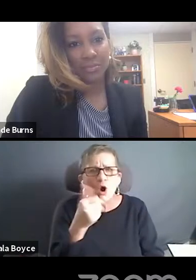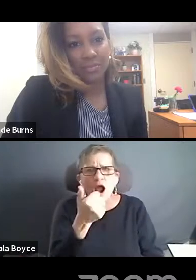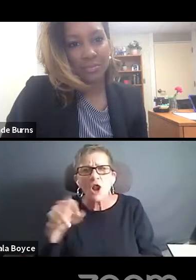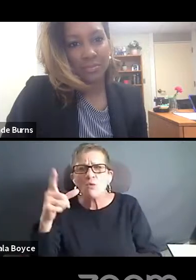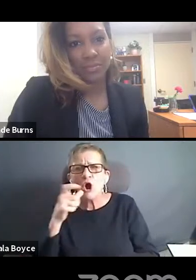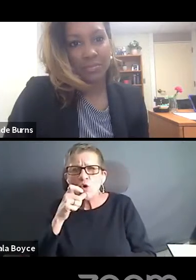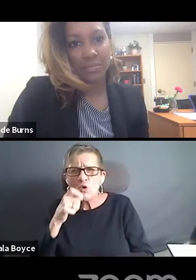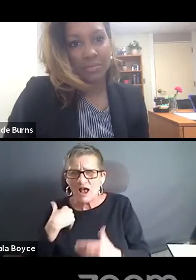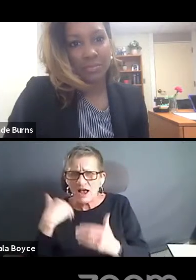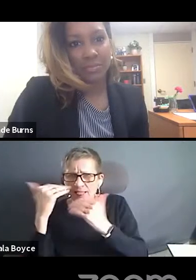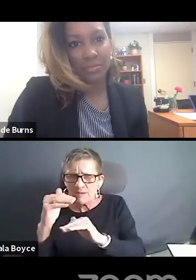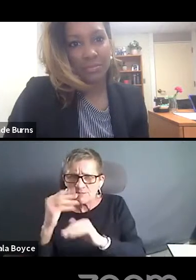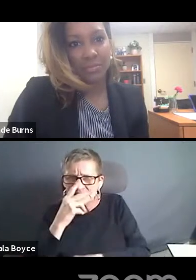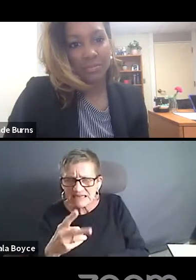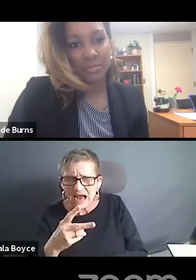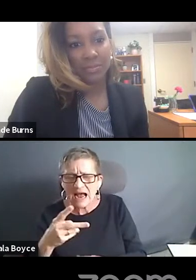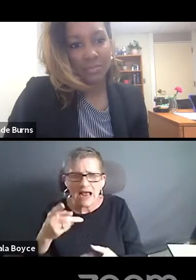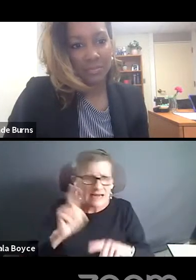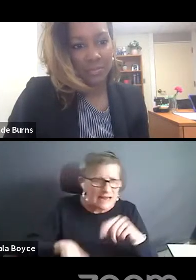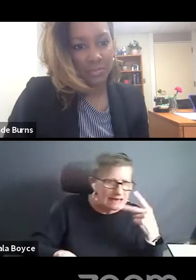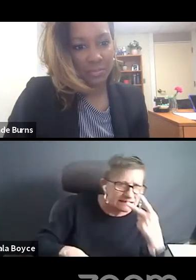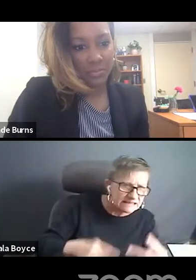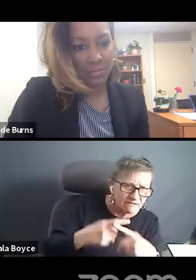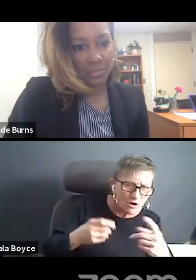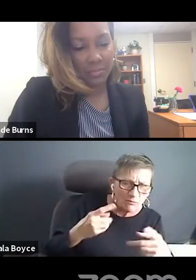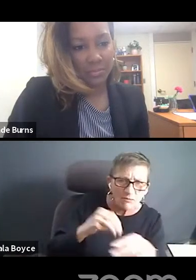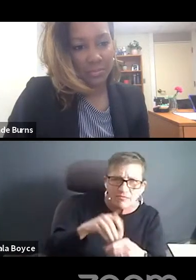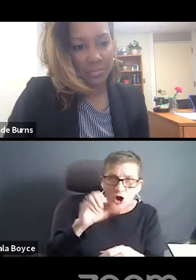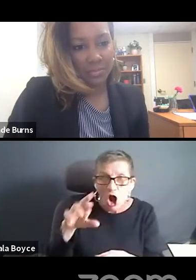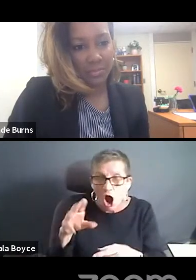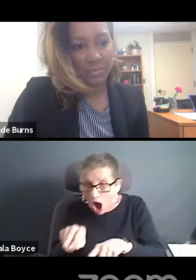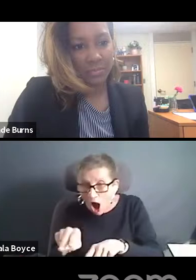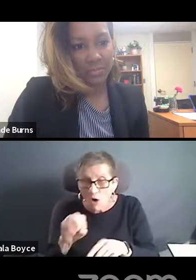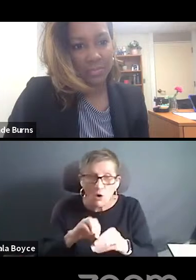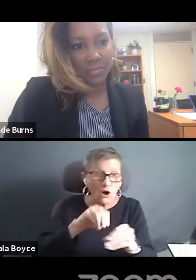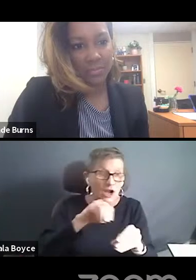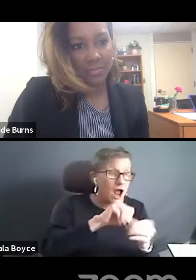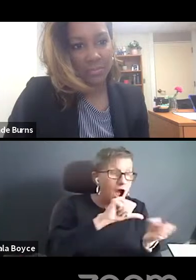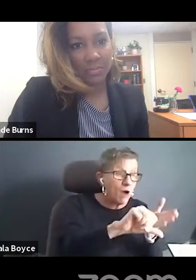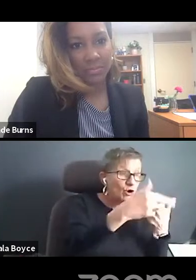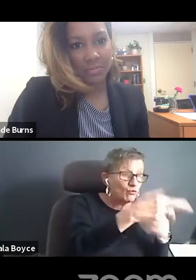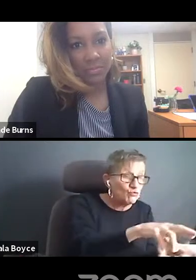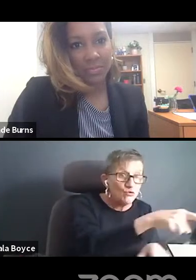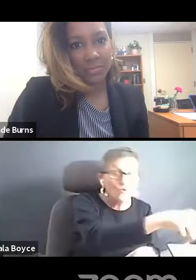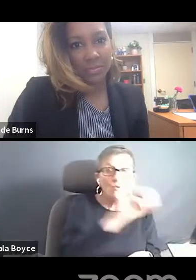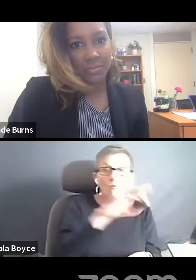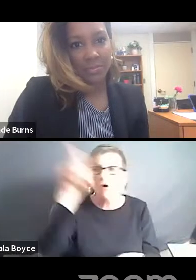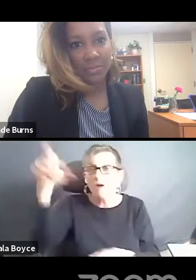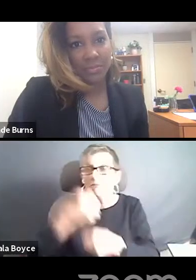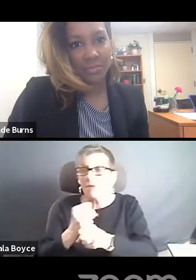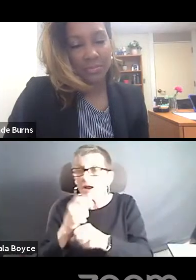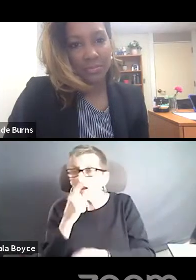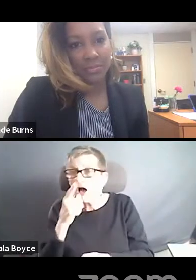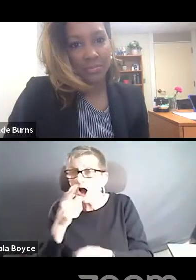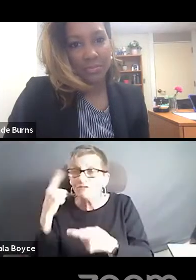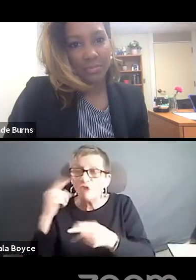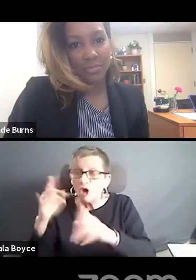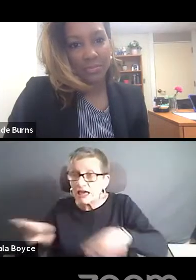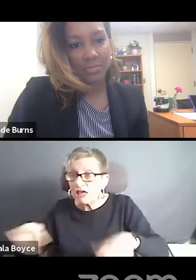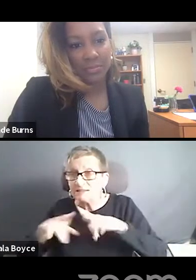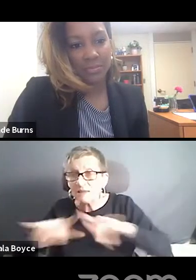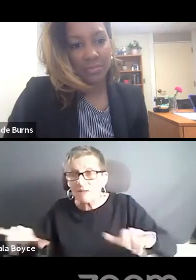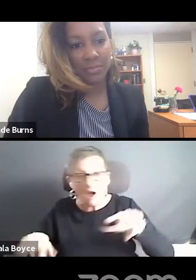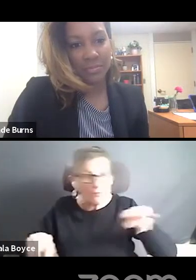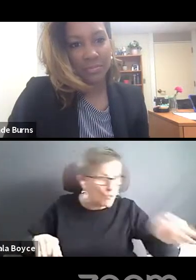in from the car, operating room, or while making lunch in your children for your kitchen to turn classroom for our